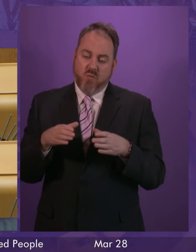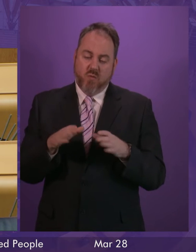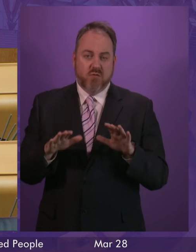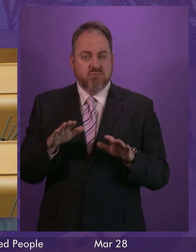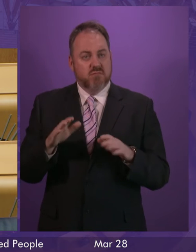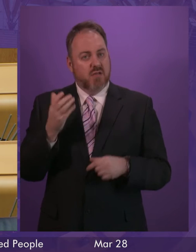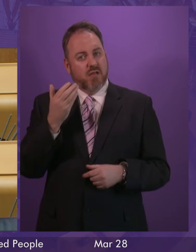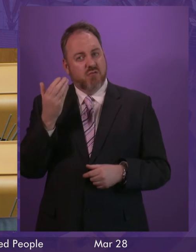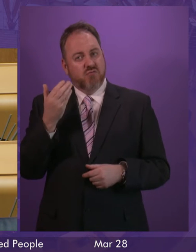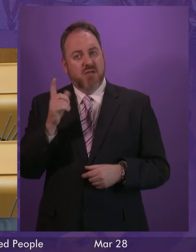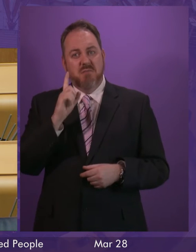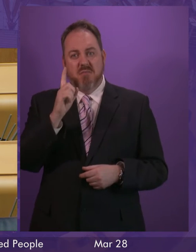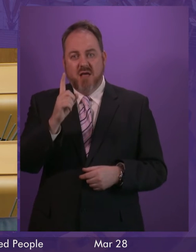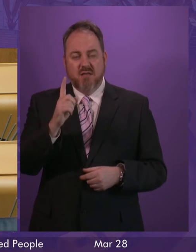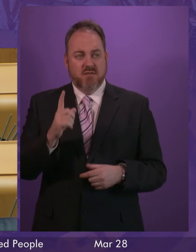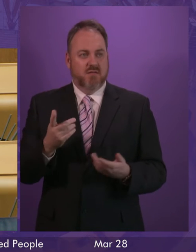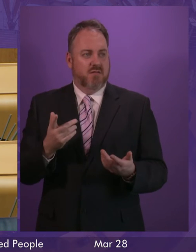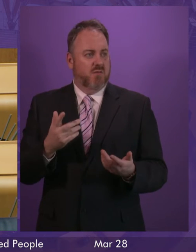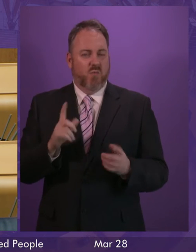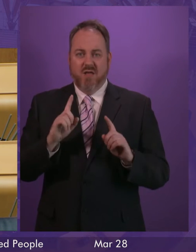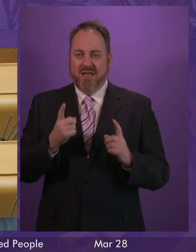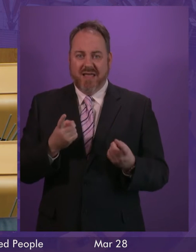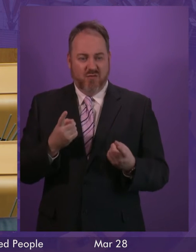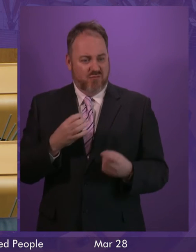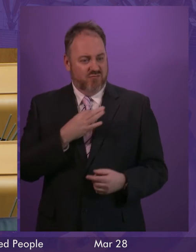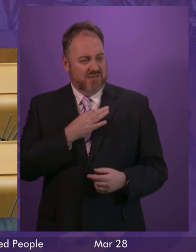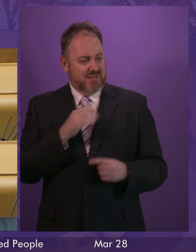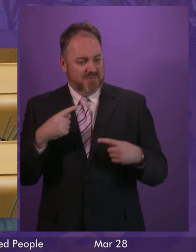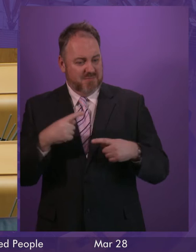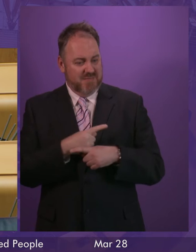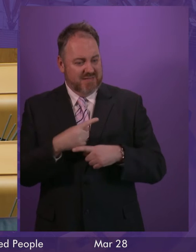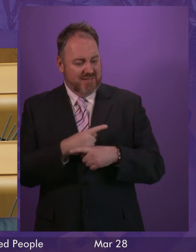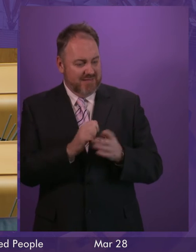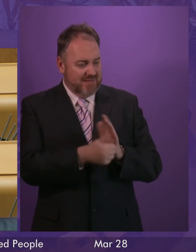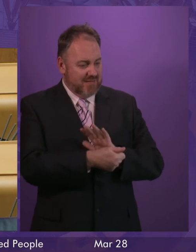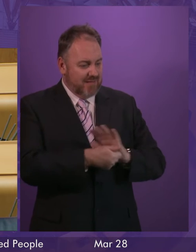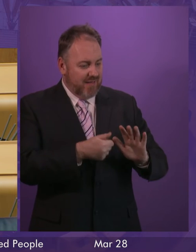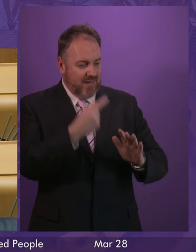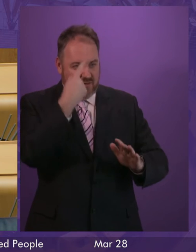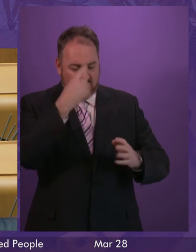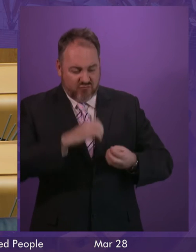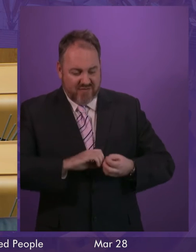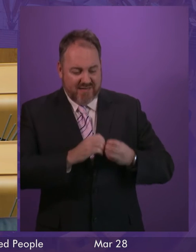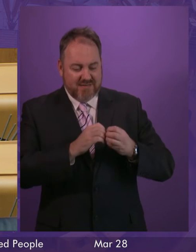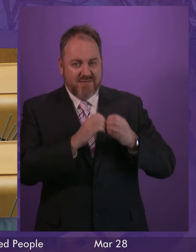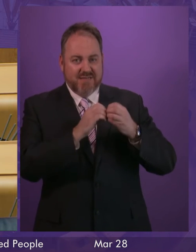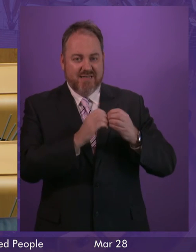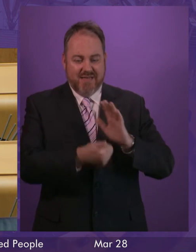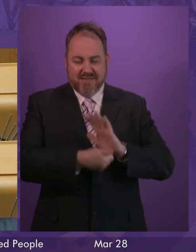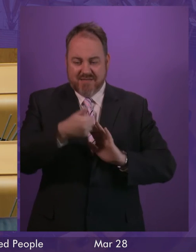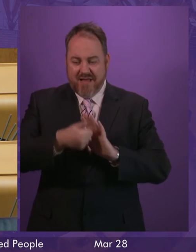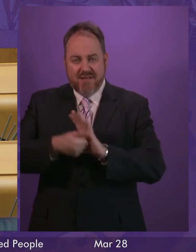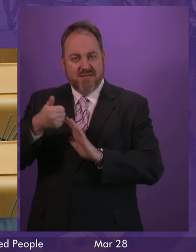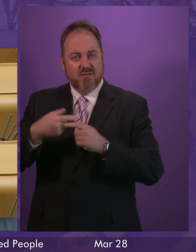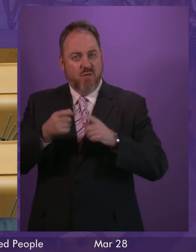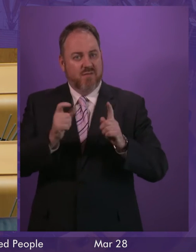simply cannot afford to miss out on the skills and talents and creativity of disabled people. And I see that very